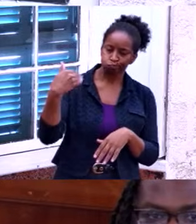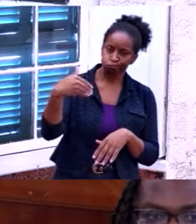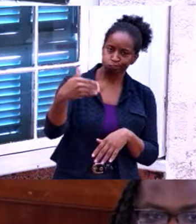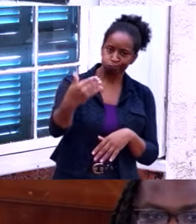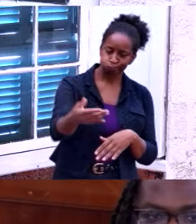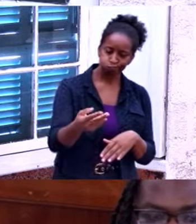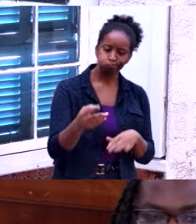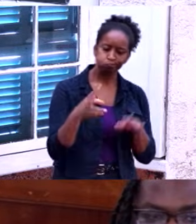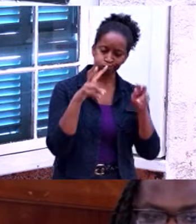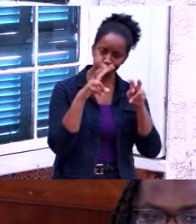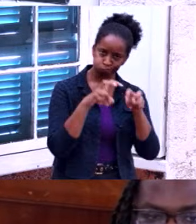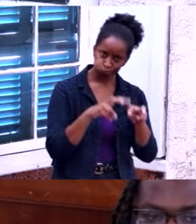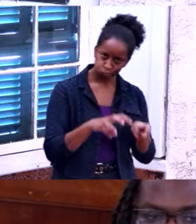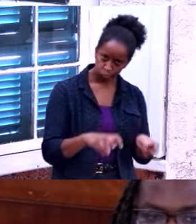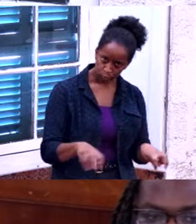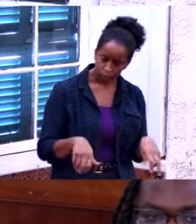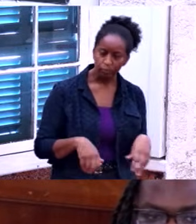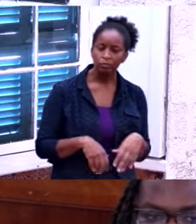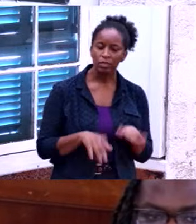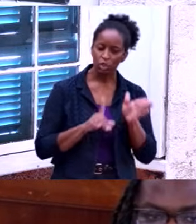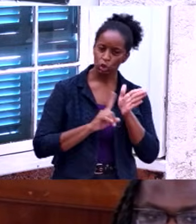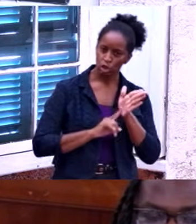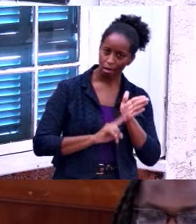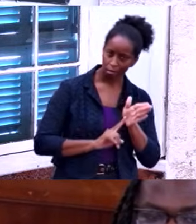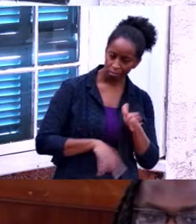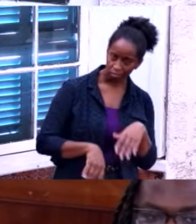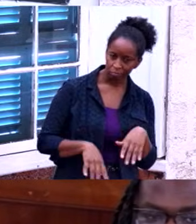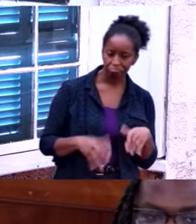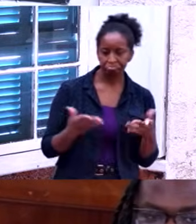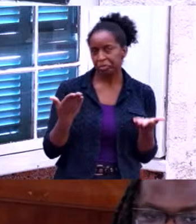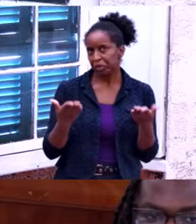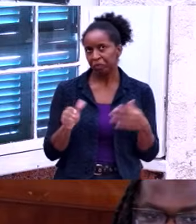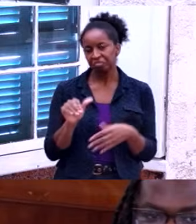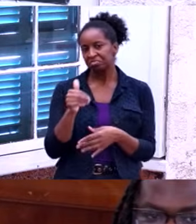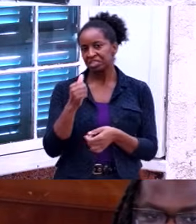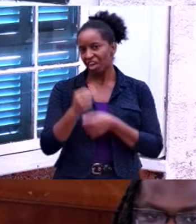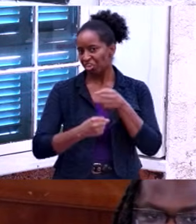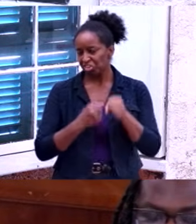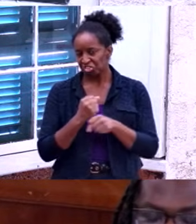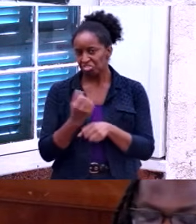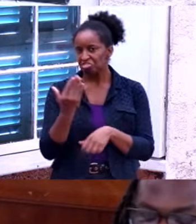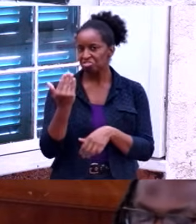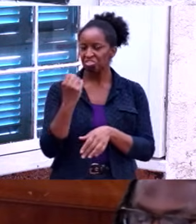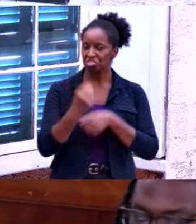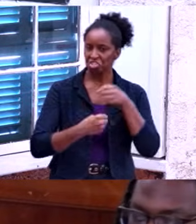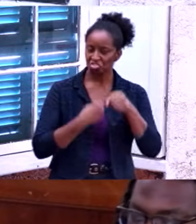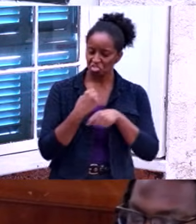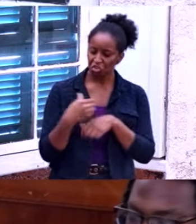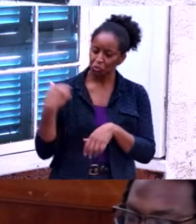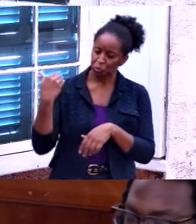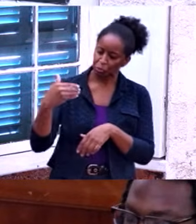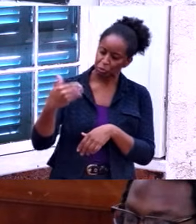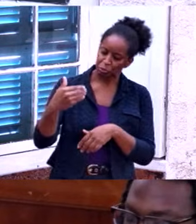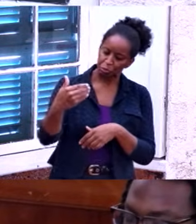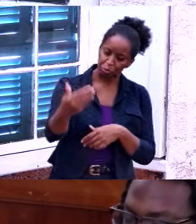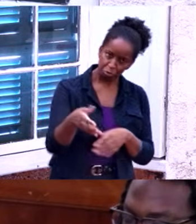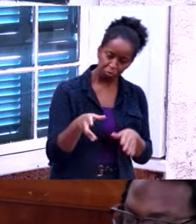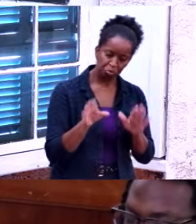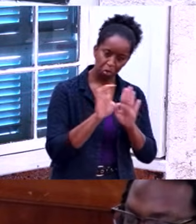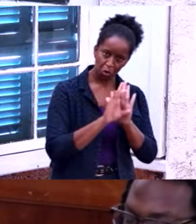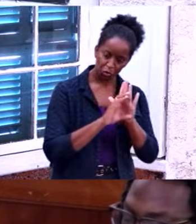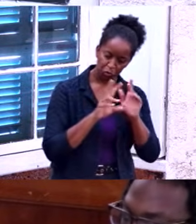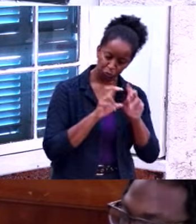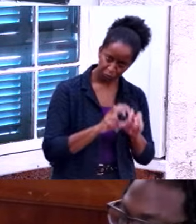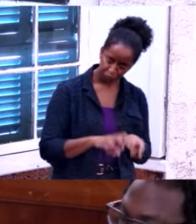the government saw it. But it is not the same thing as the process of constitutional alteration. Now,